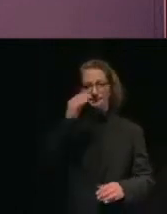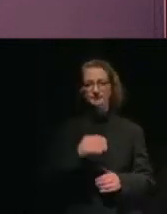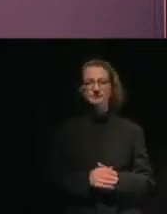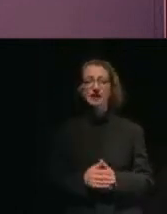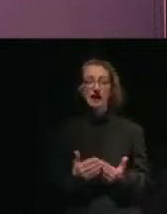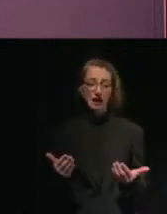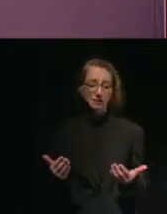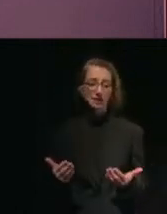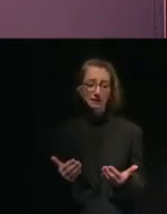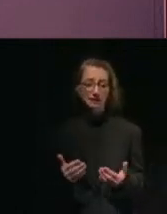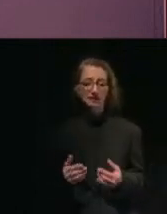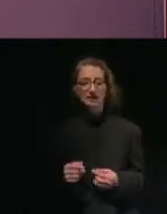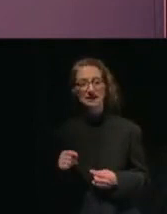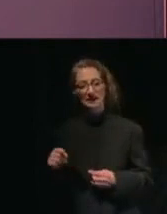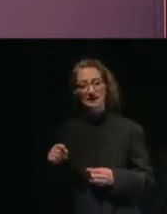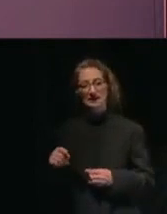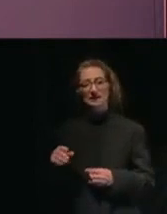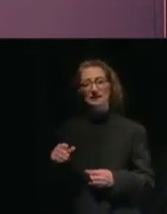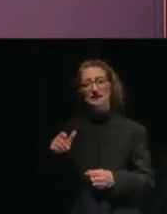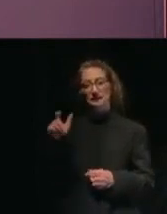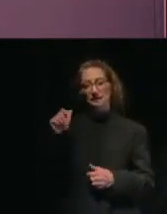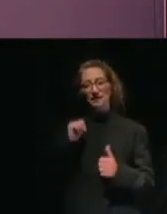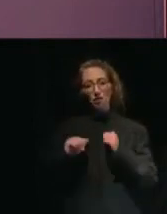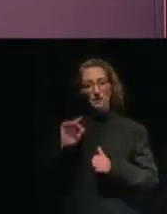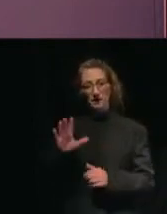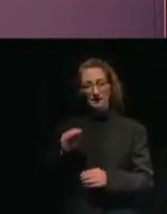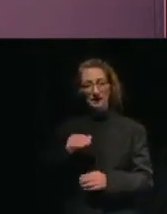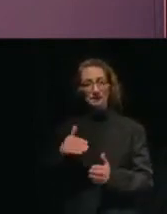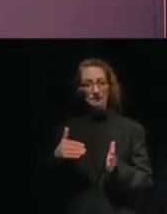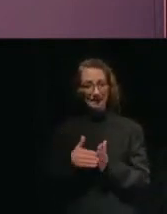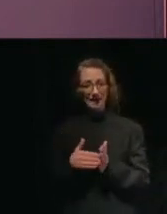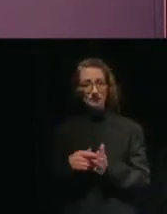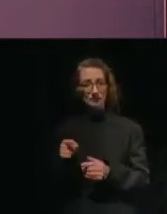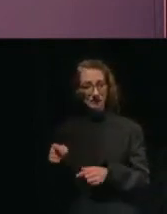A performer with physical different abilities